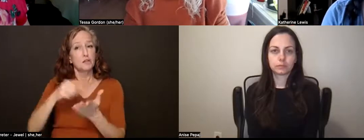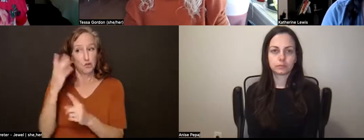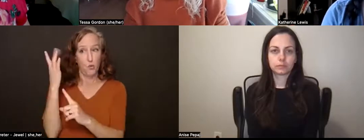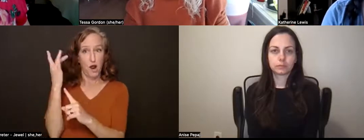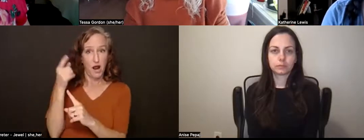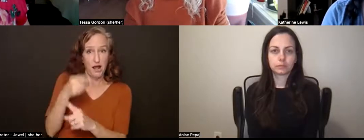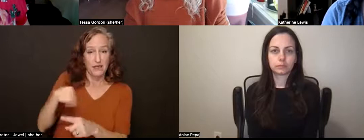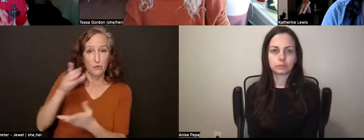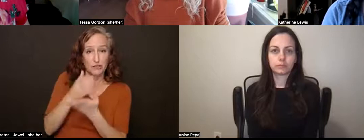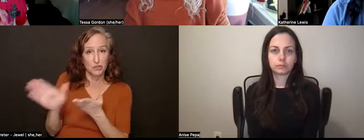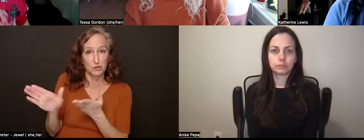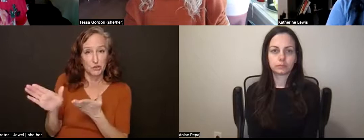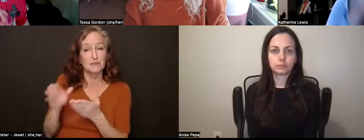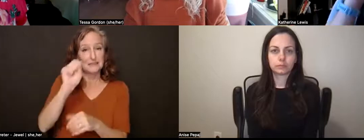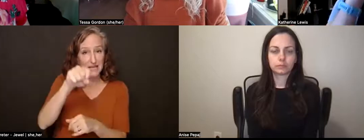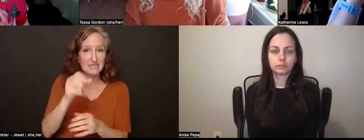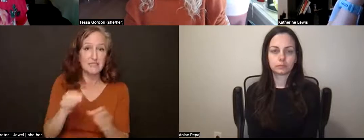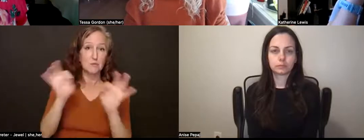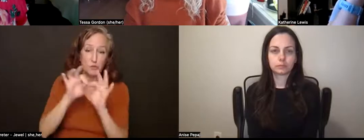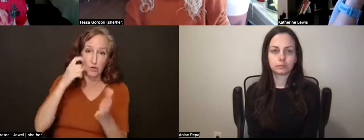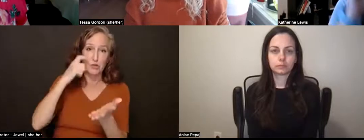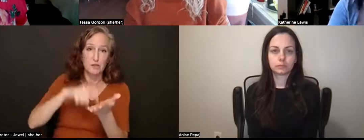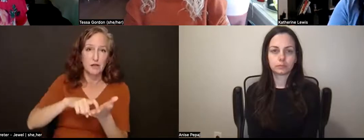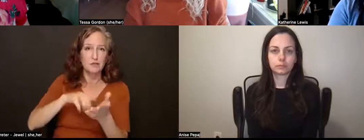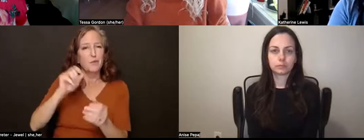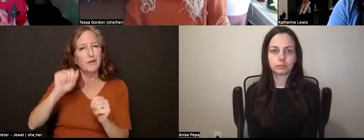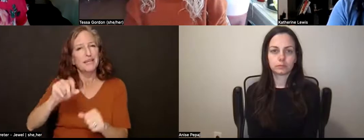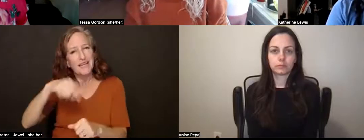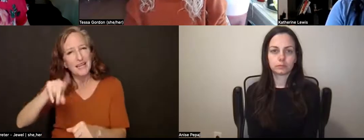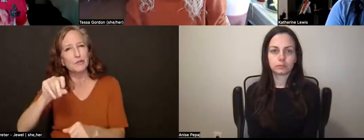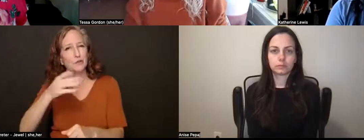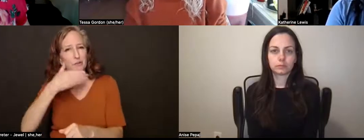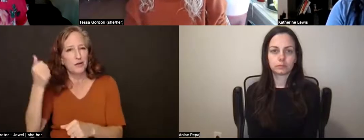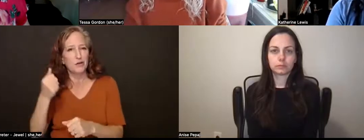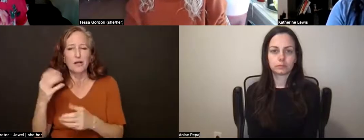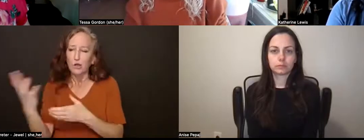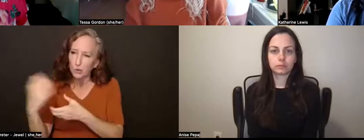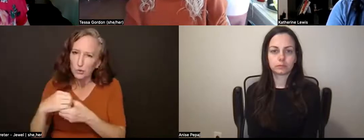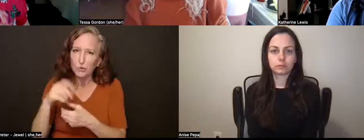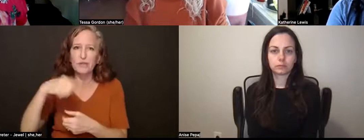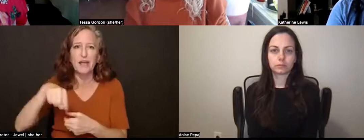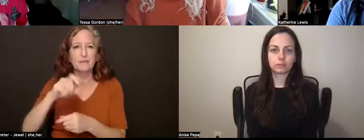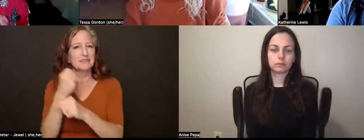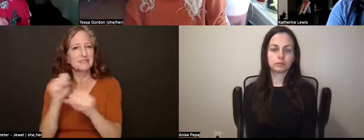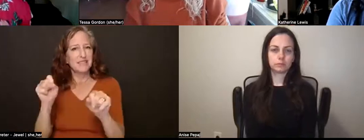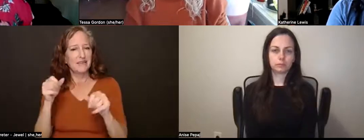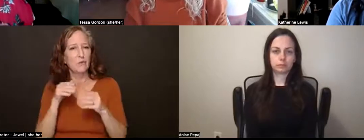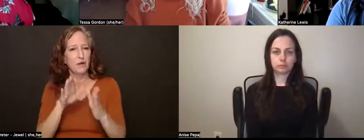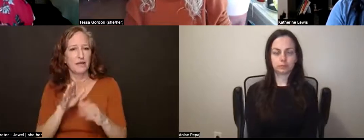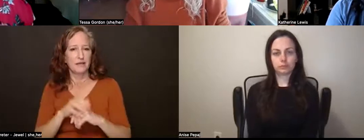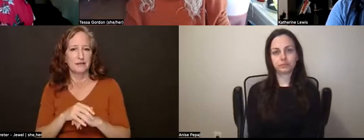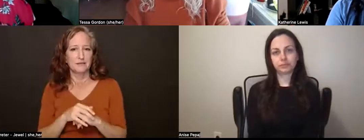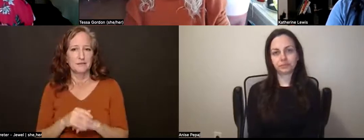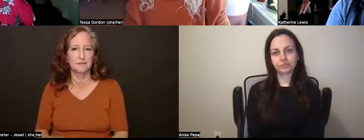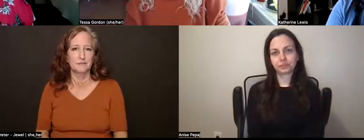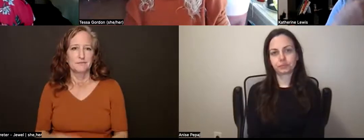can do better in including them in a safe way. So I love what Andrea said, but just another viewpoint too.